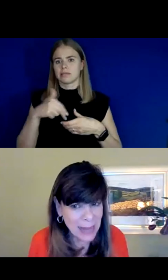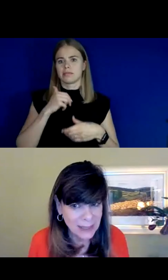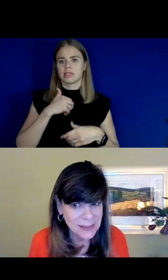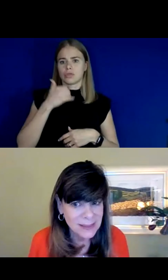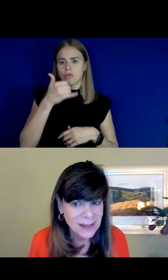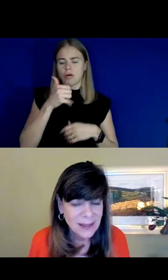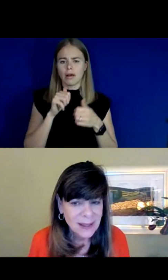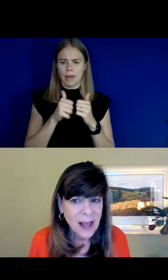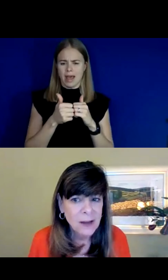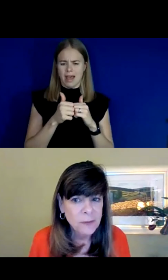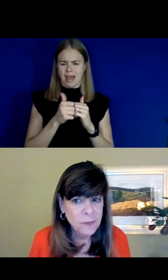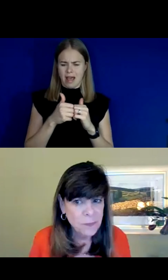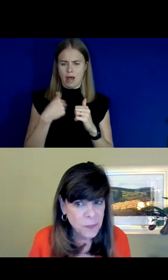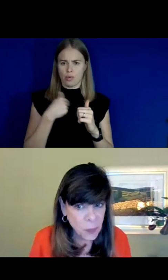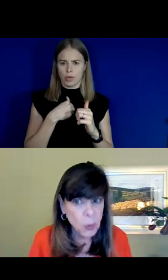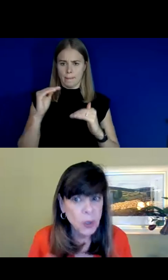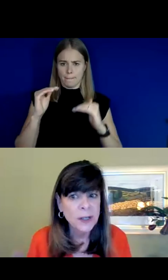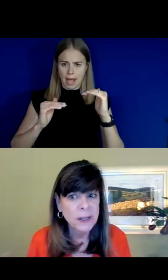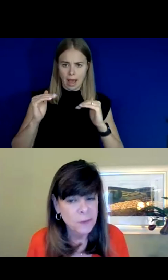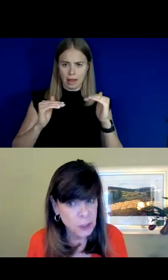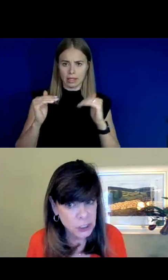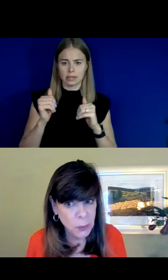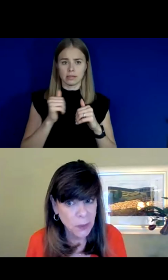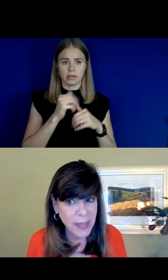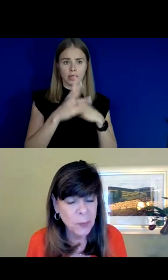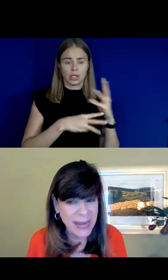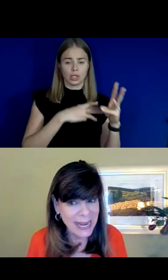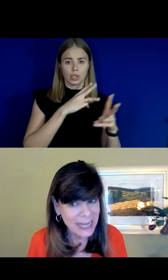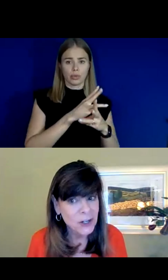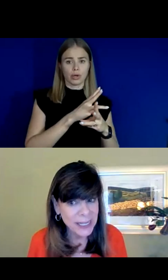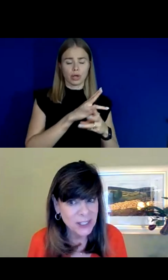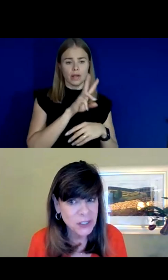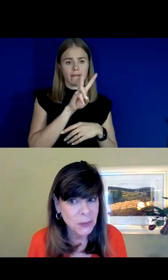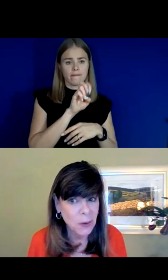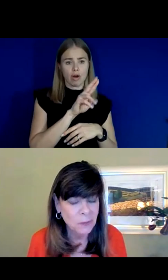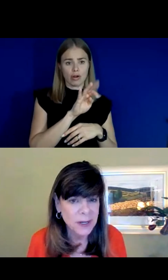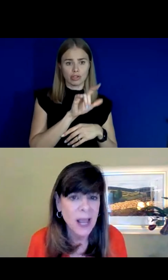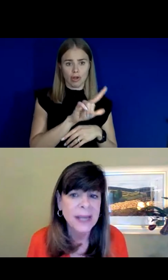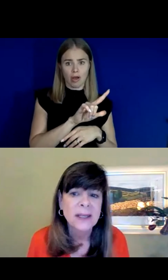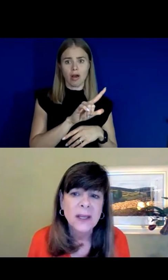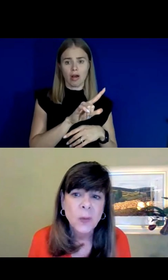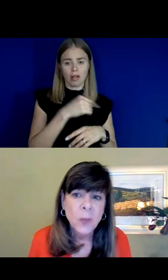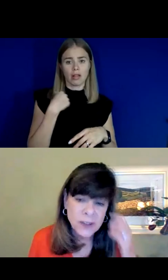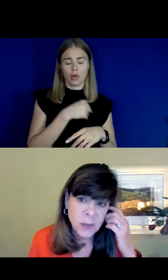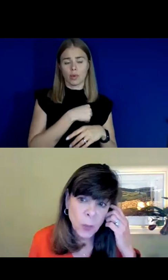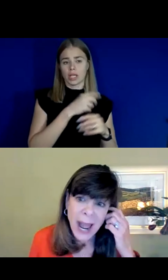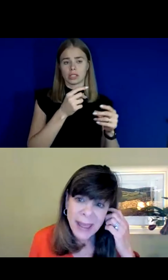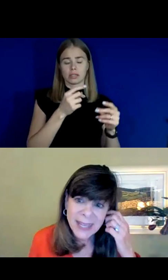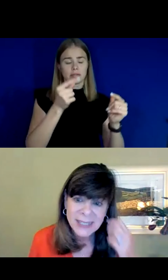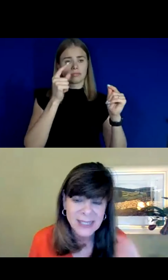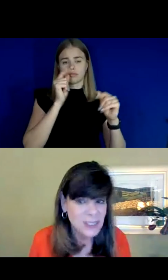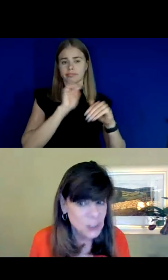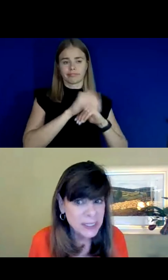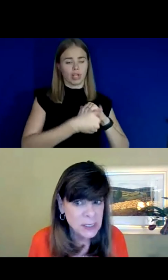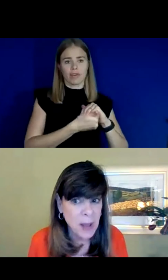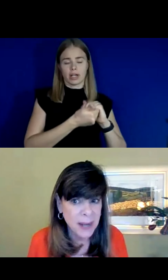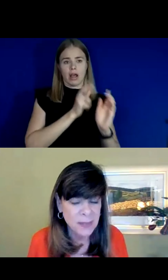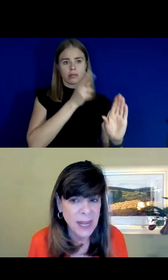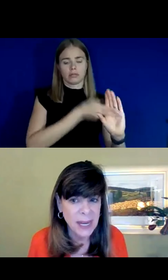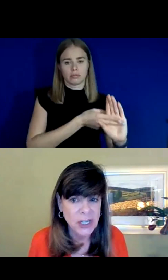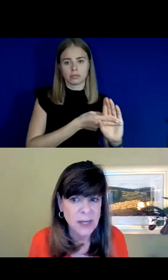we balance of the world of virtual that we entered into overnight with what I think is the